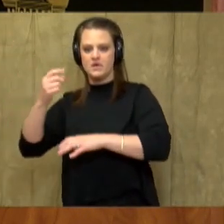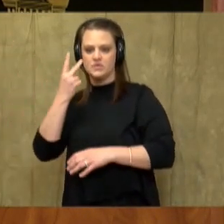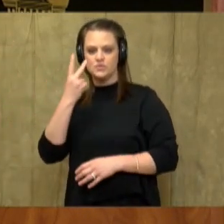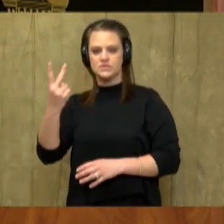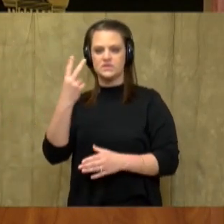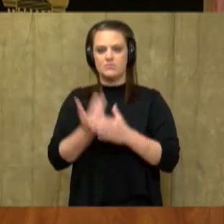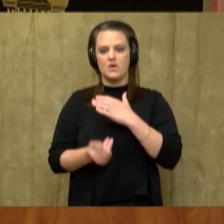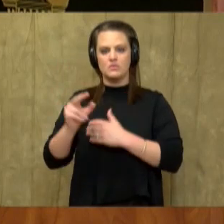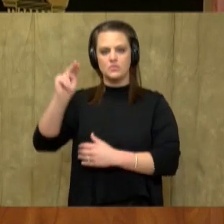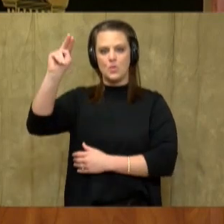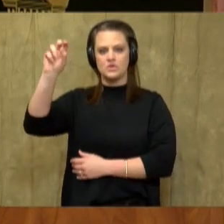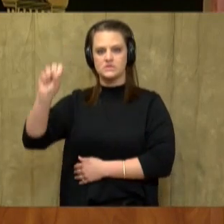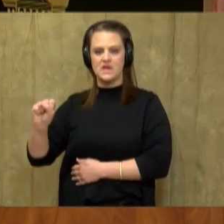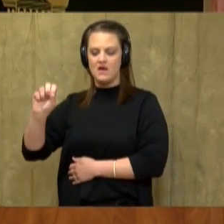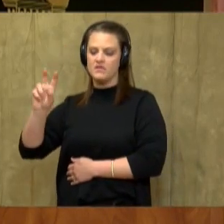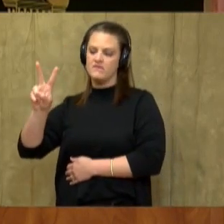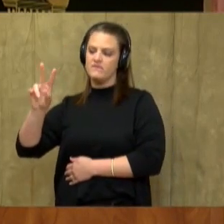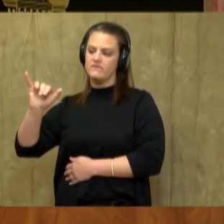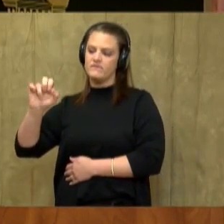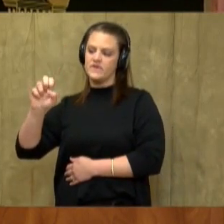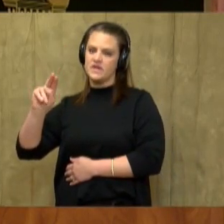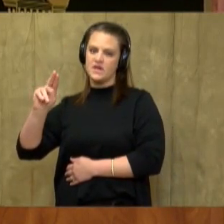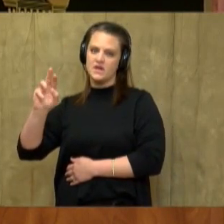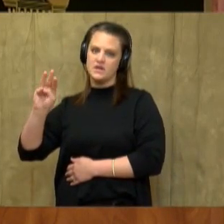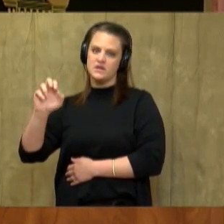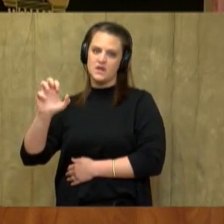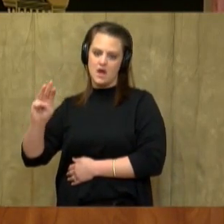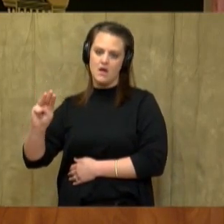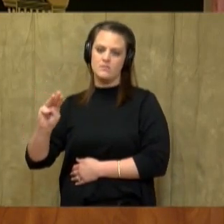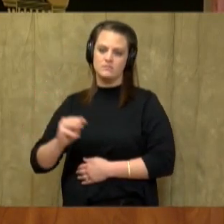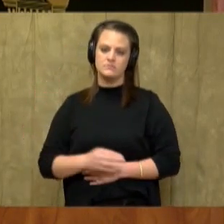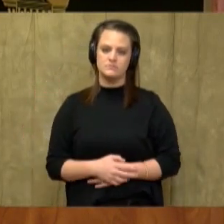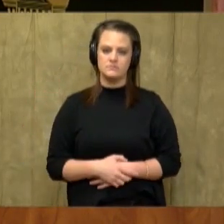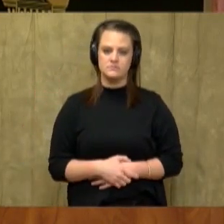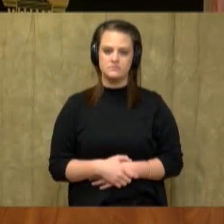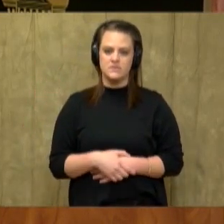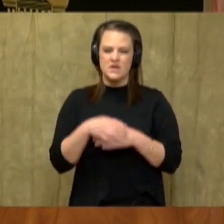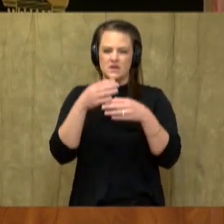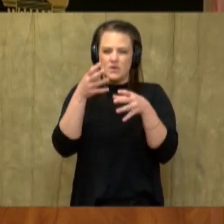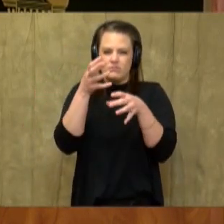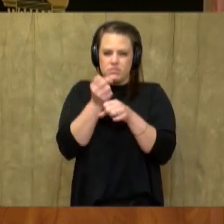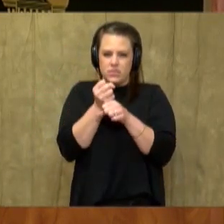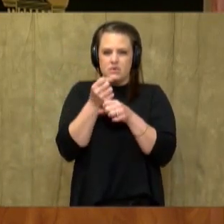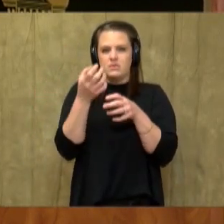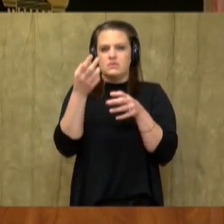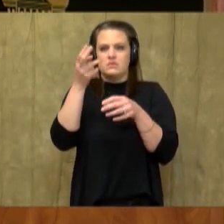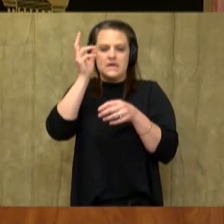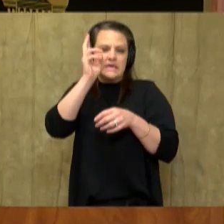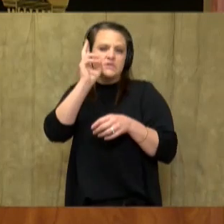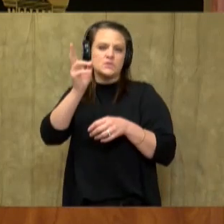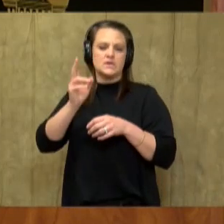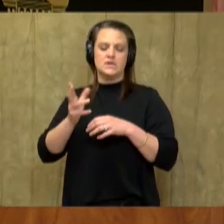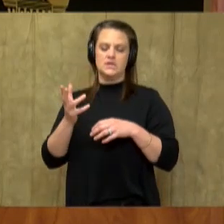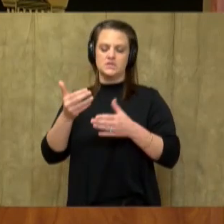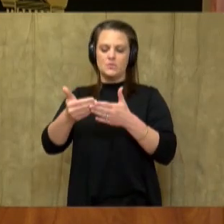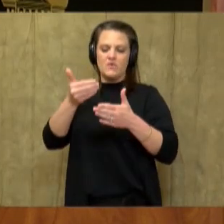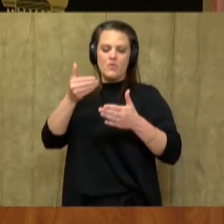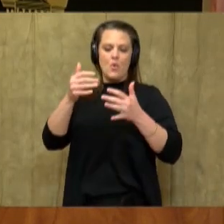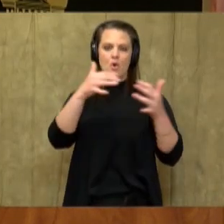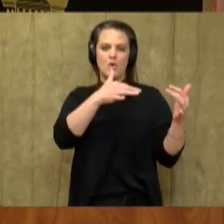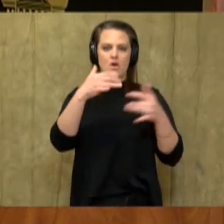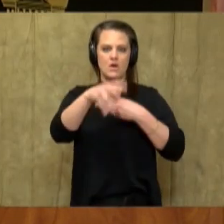both north and south. So to give you a brief history of what happened, all of this area of the world originally, before World War II,